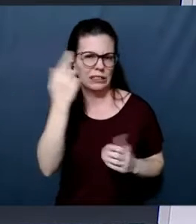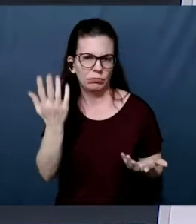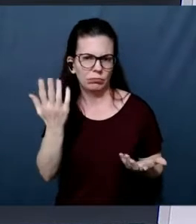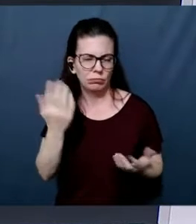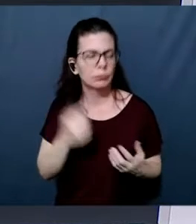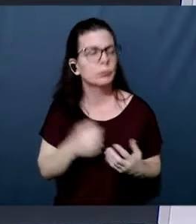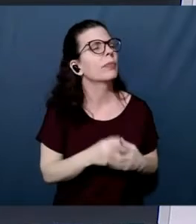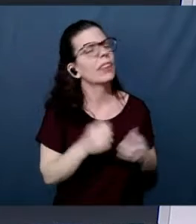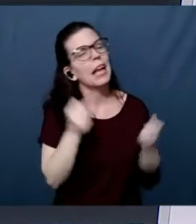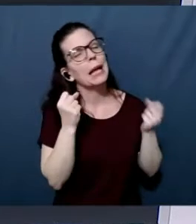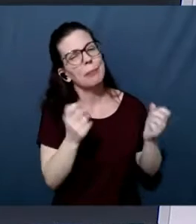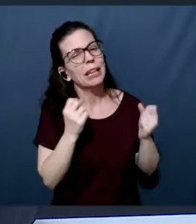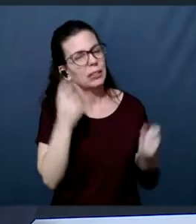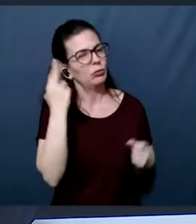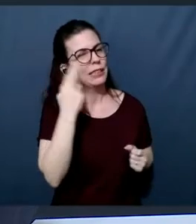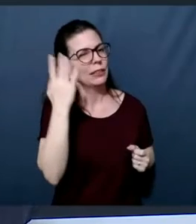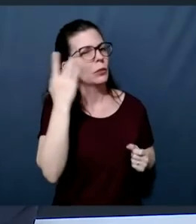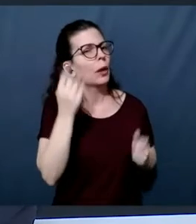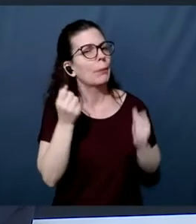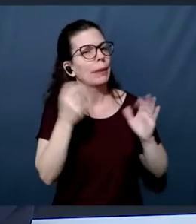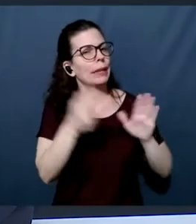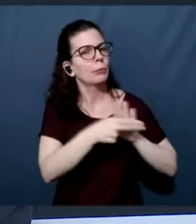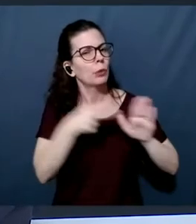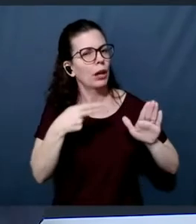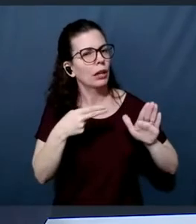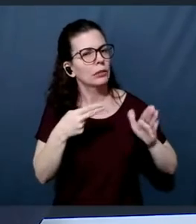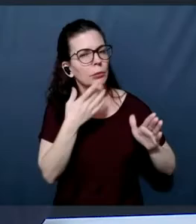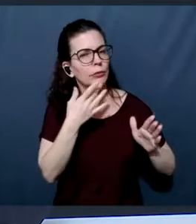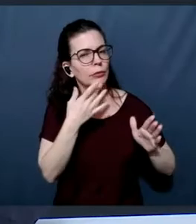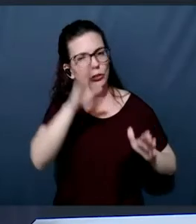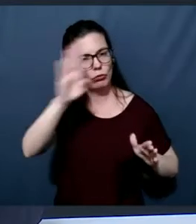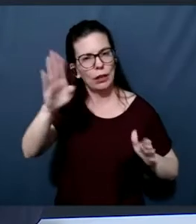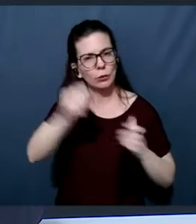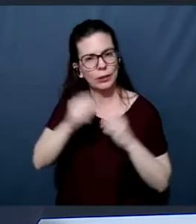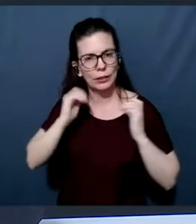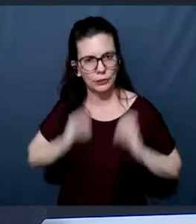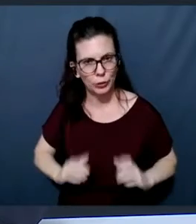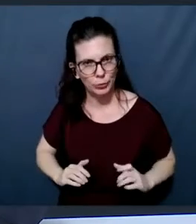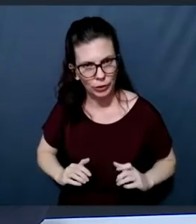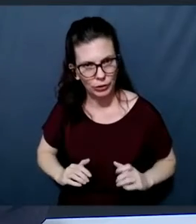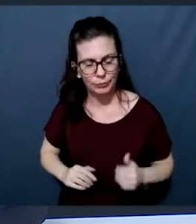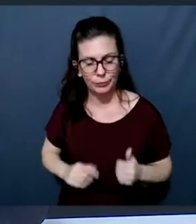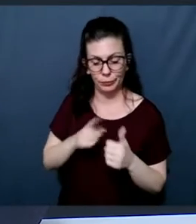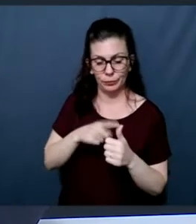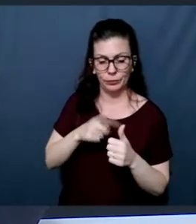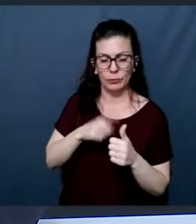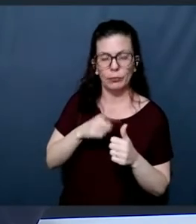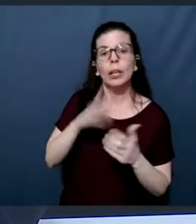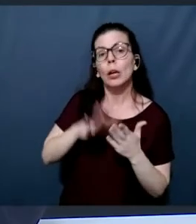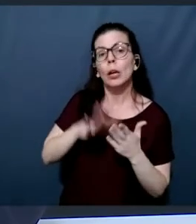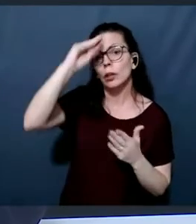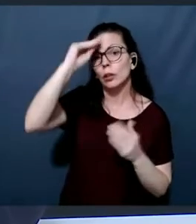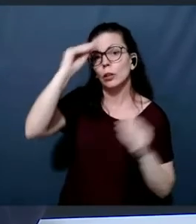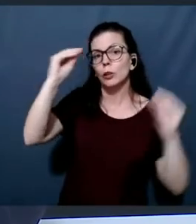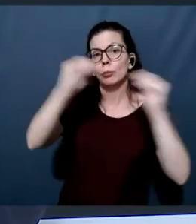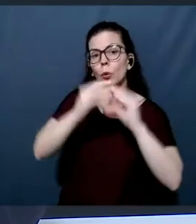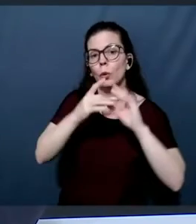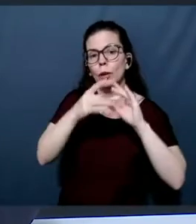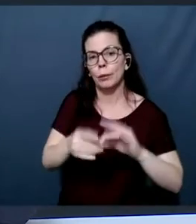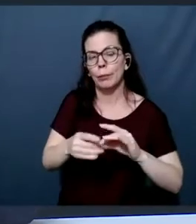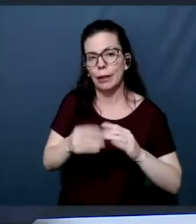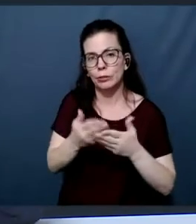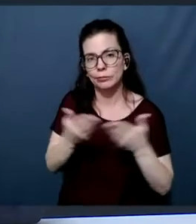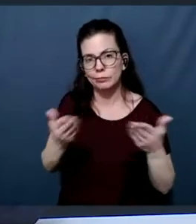reasons why many brands want to go direct to the customer, right? Number one, it's to learn more about the consumer, their buying